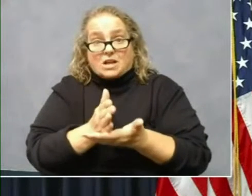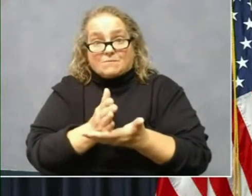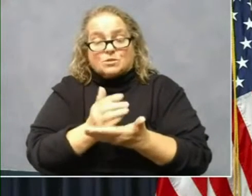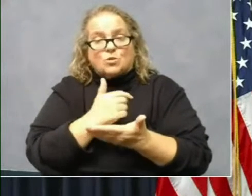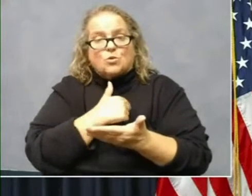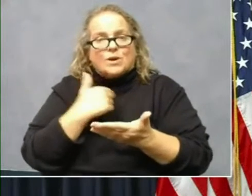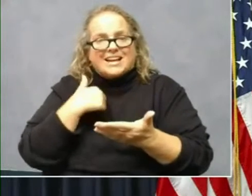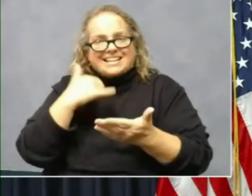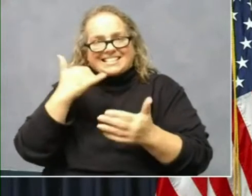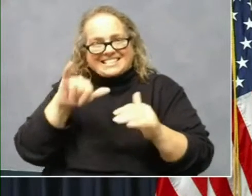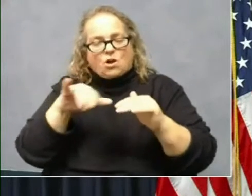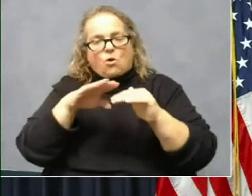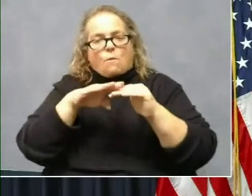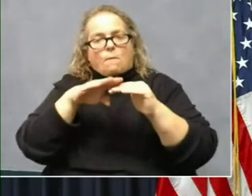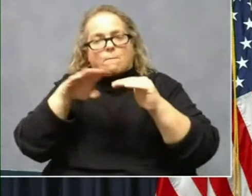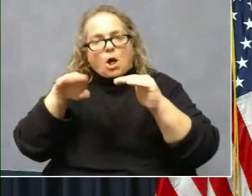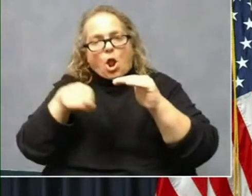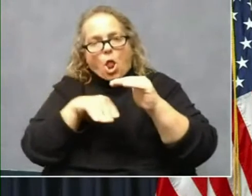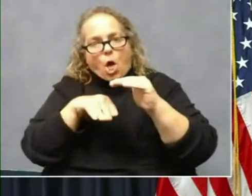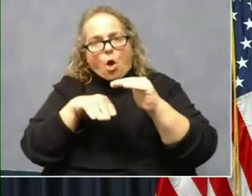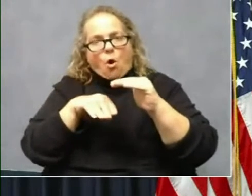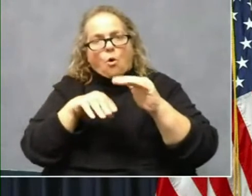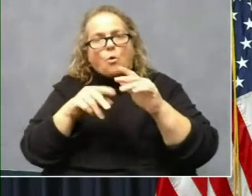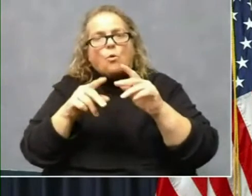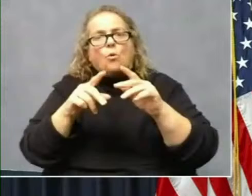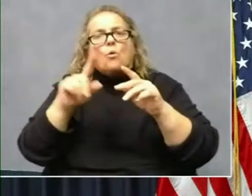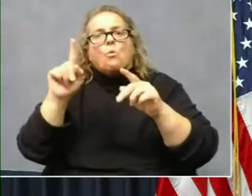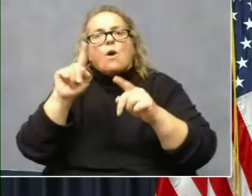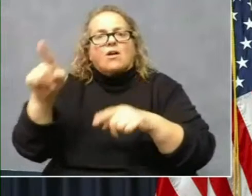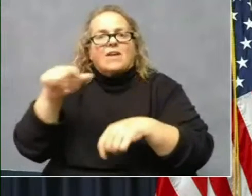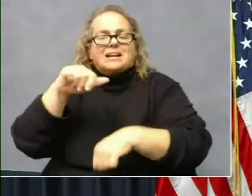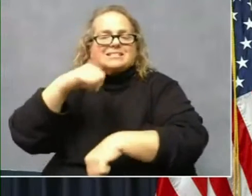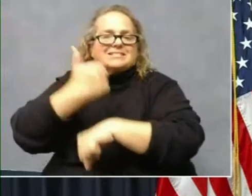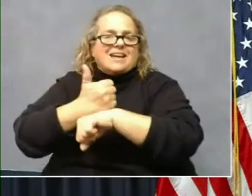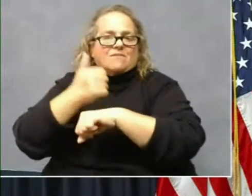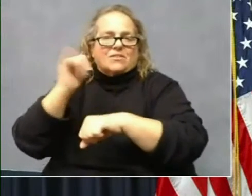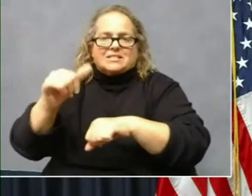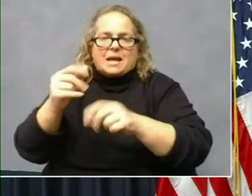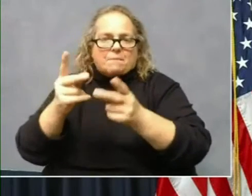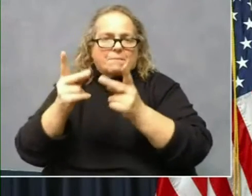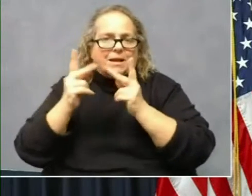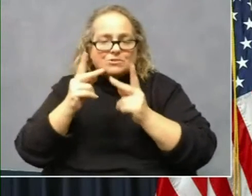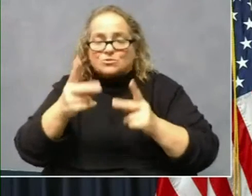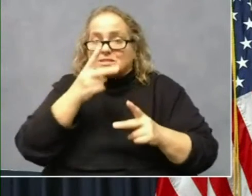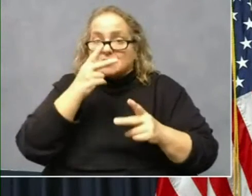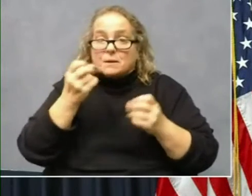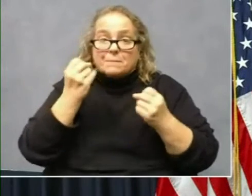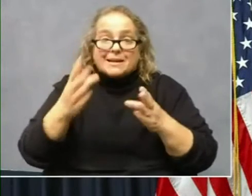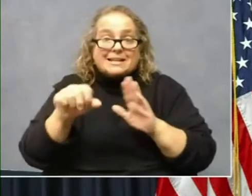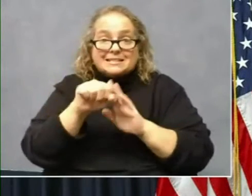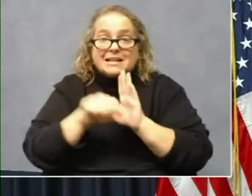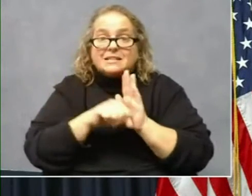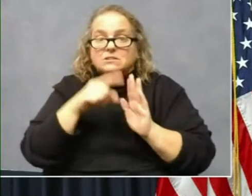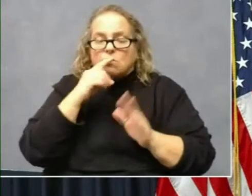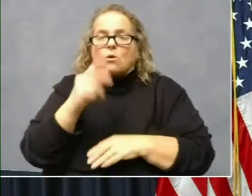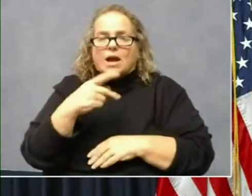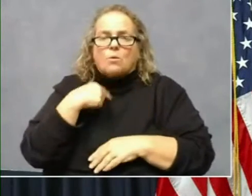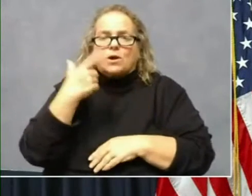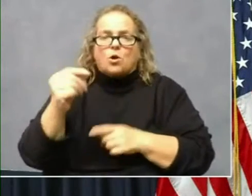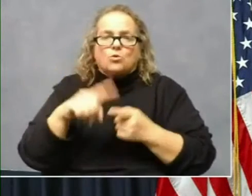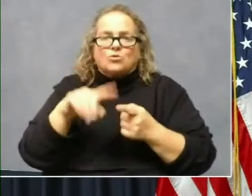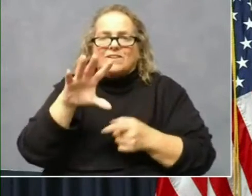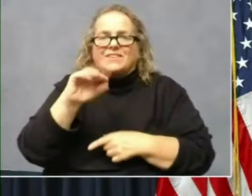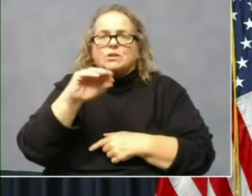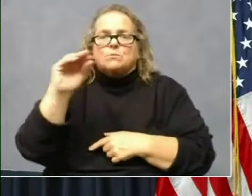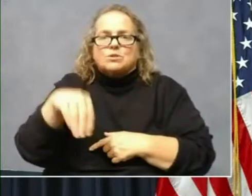the capacity that they have set for these same places. In fact, you've seen a lot of states that have said, okay, we're going to go to 50% for bars and